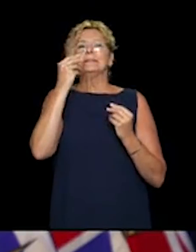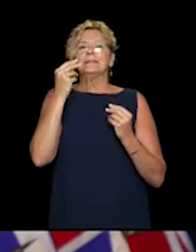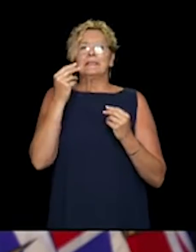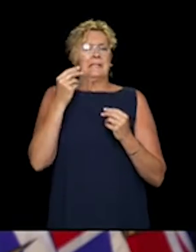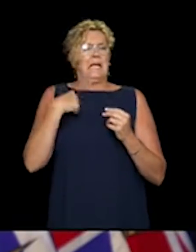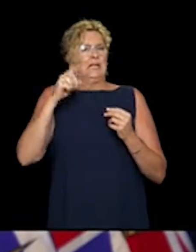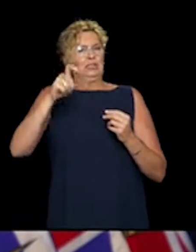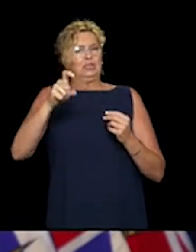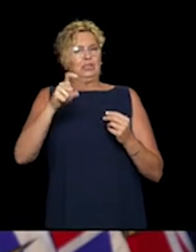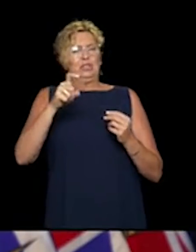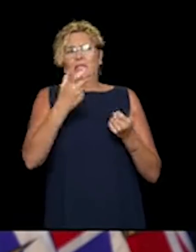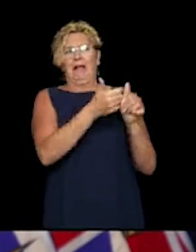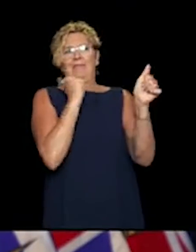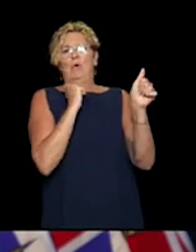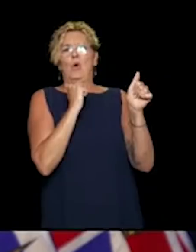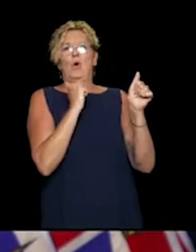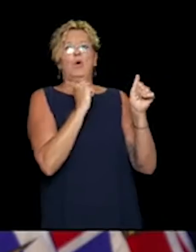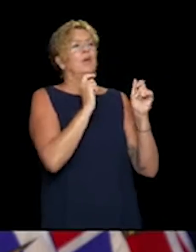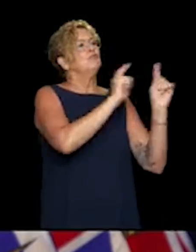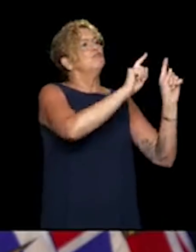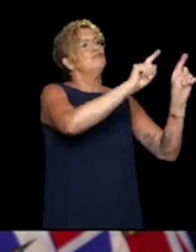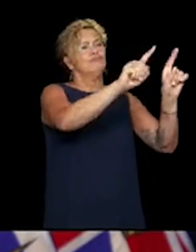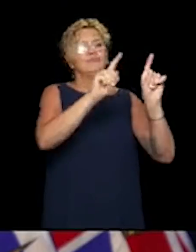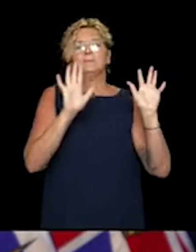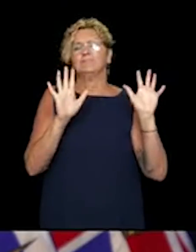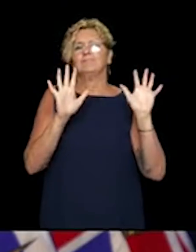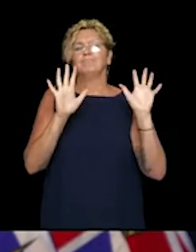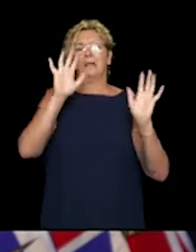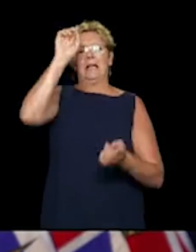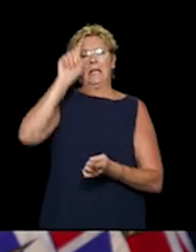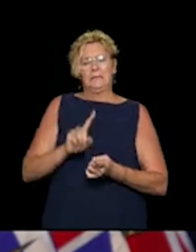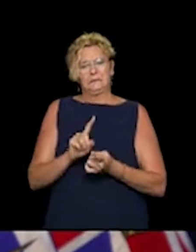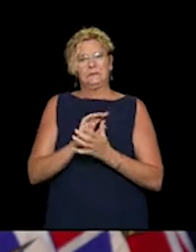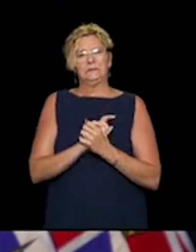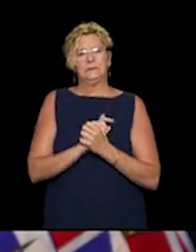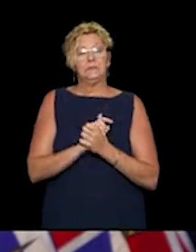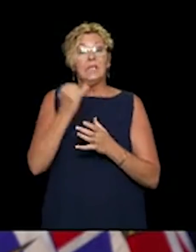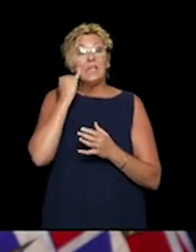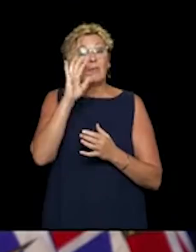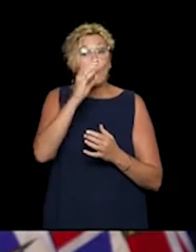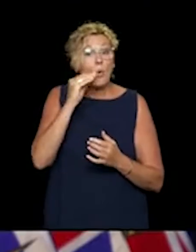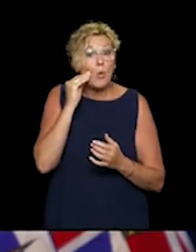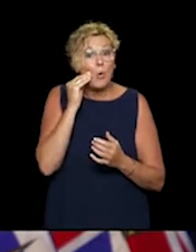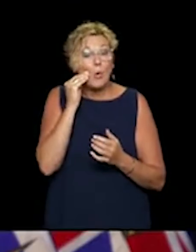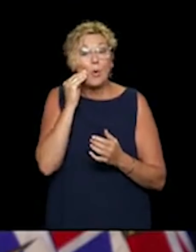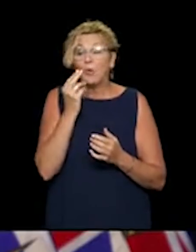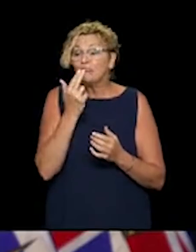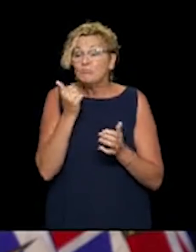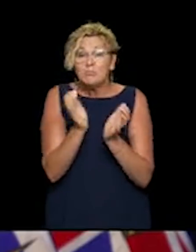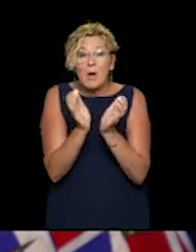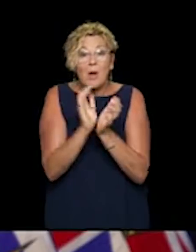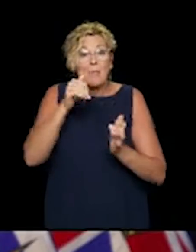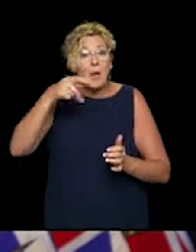live in a small apartment, then large parties with even 10 or 15 people is not safe for